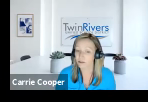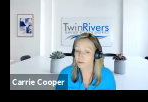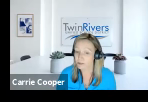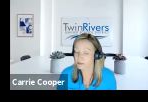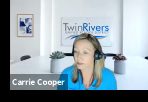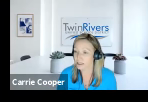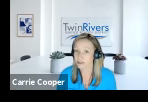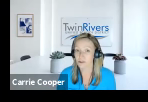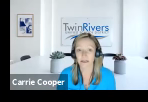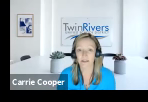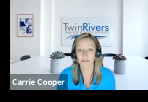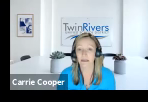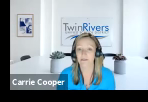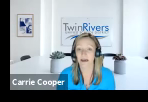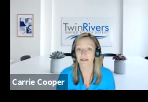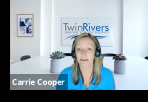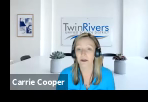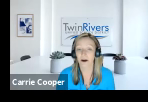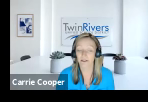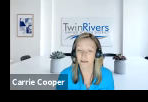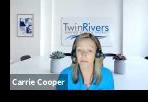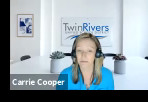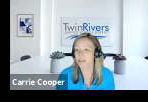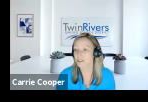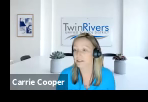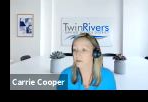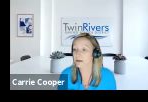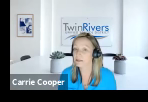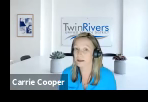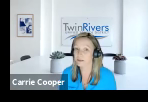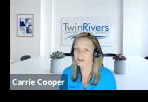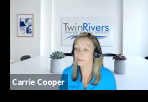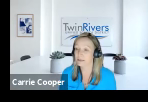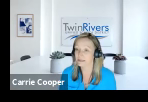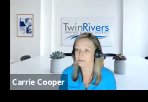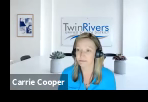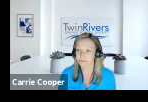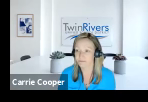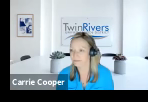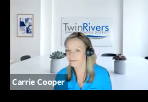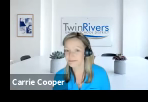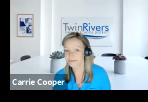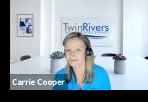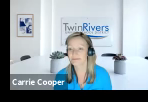said, I'm Carrie Cooper, Special Education Director. We have Kathleen McCarthy. She is our mental health therapist.